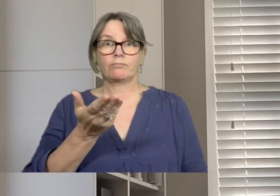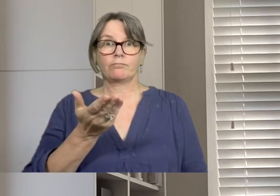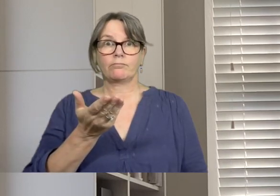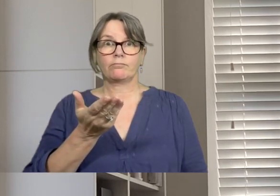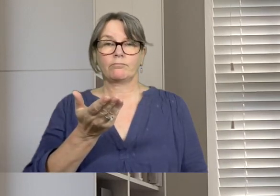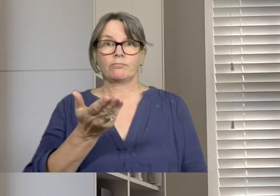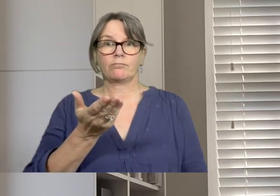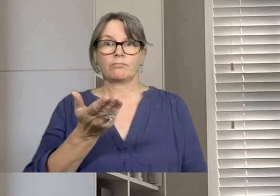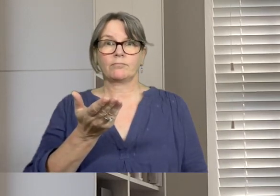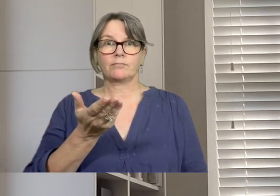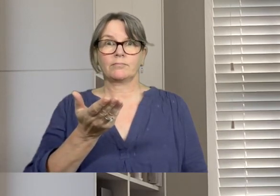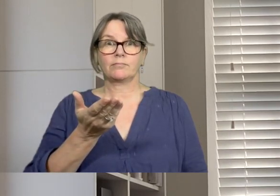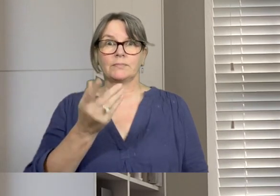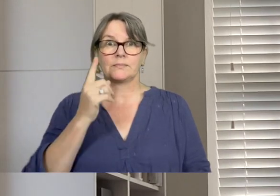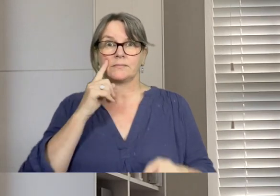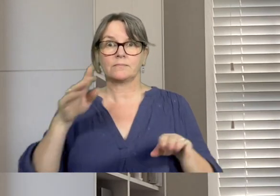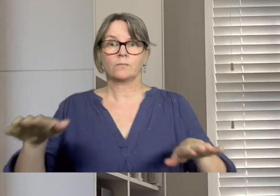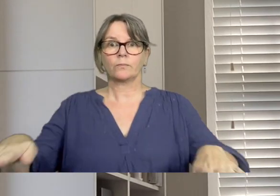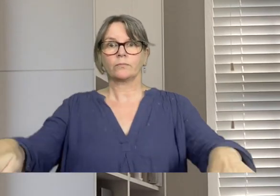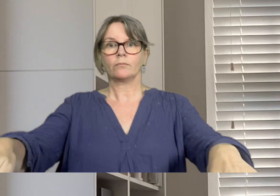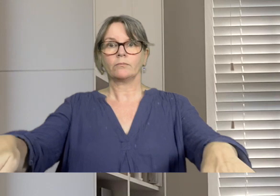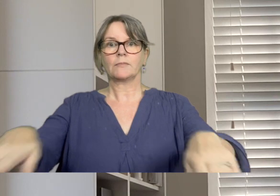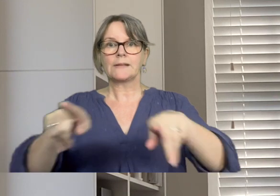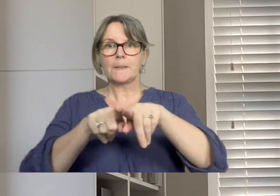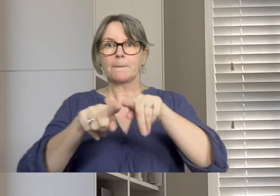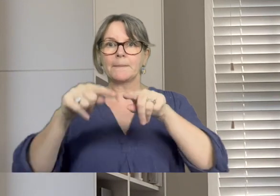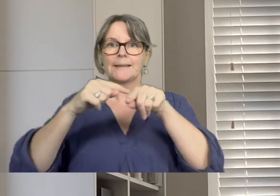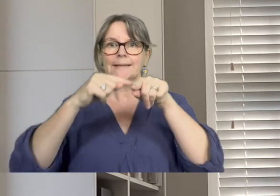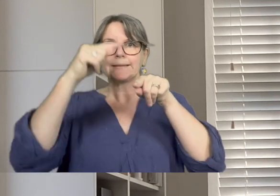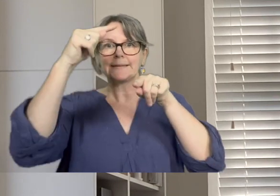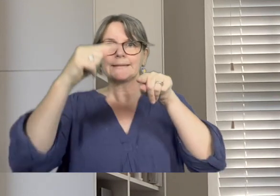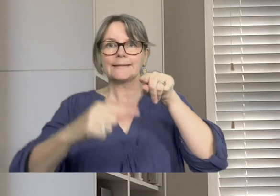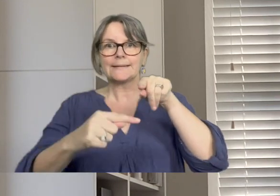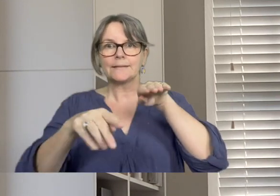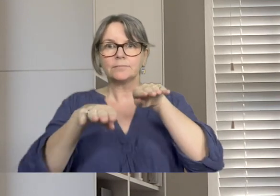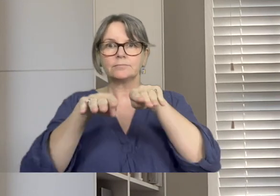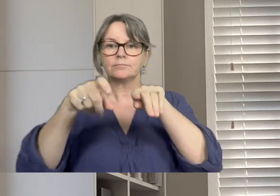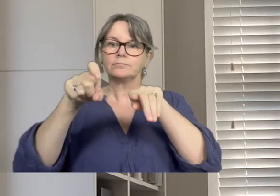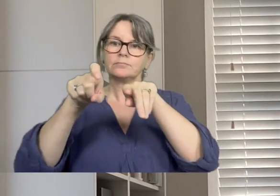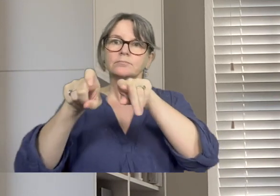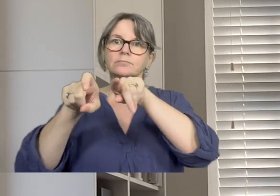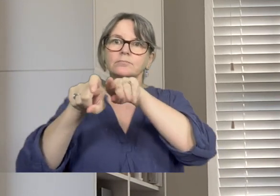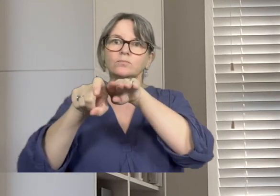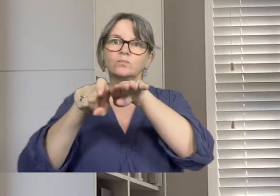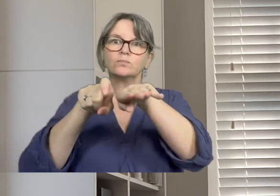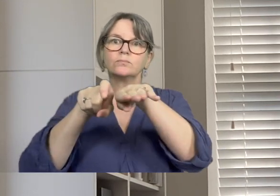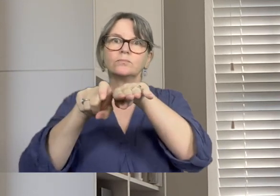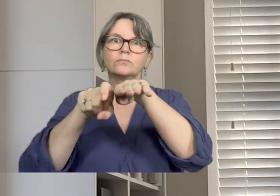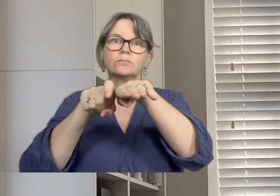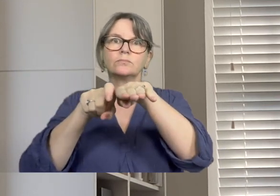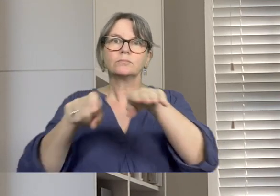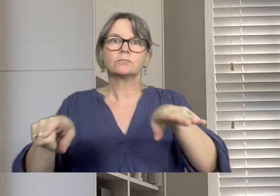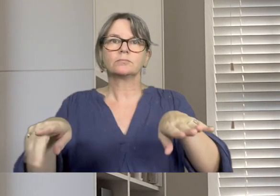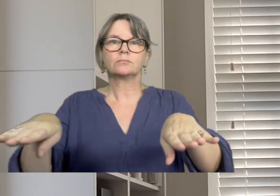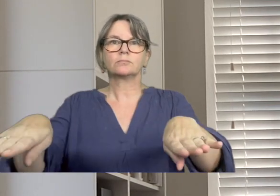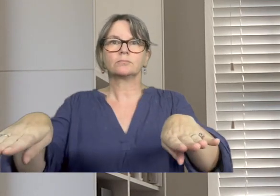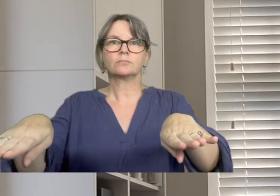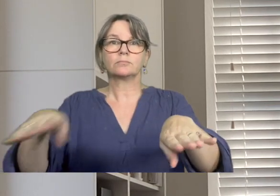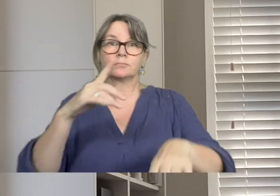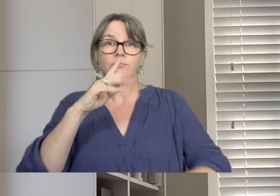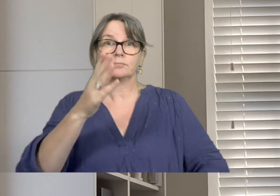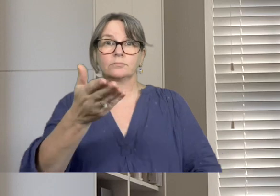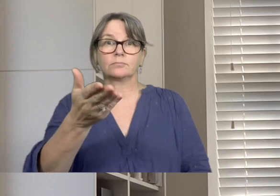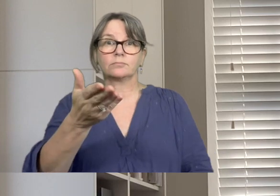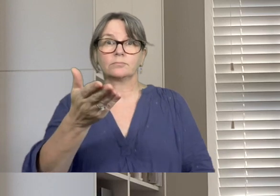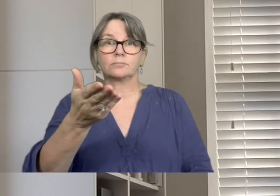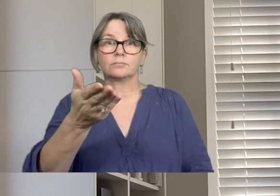ceiling, we curl forwards, and you want to reach for the other side of the mat. As soon as you stop reaching, the neck takes over and it gets really